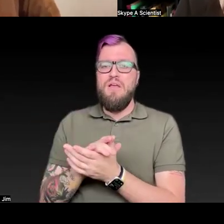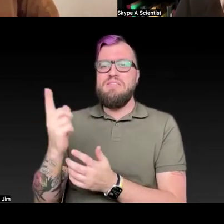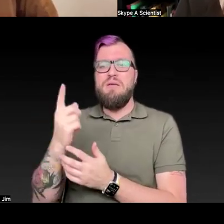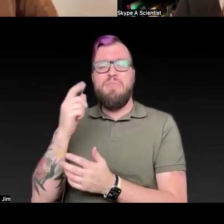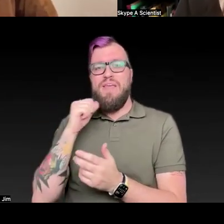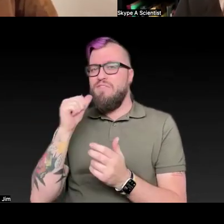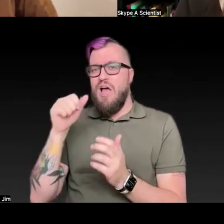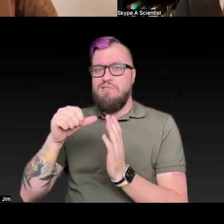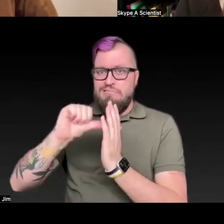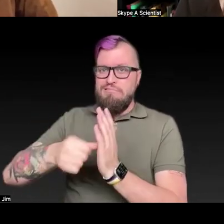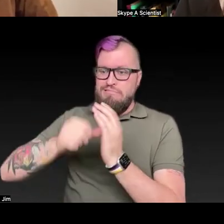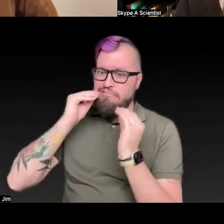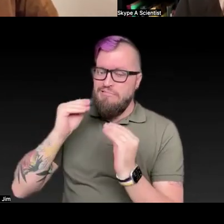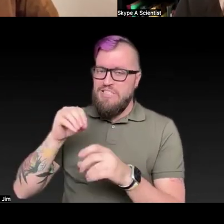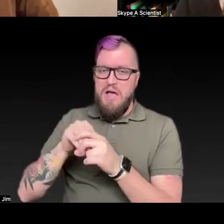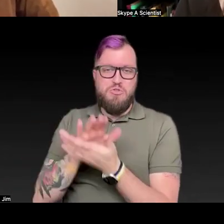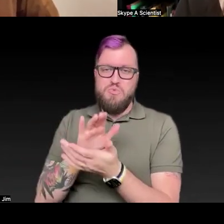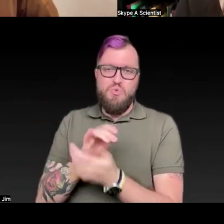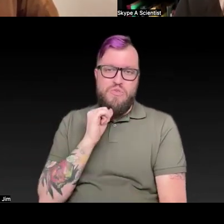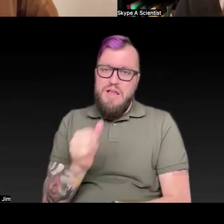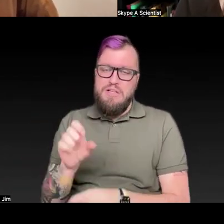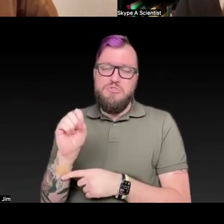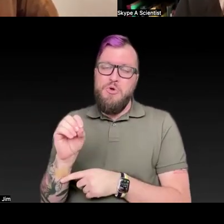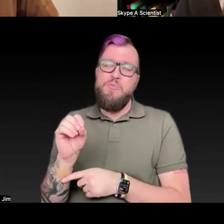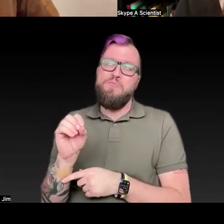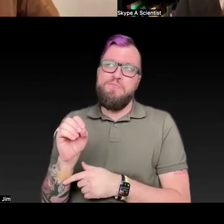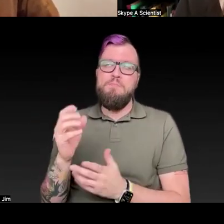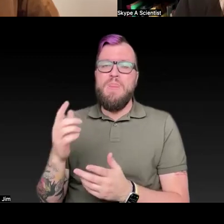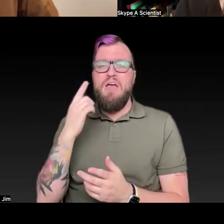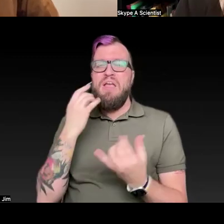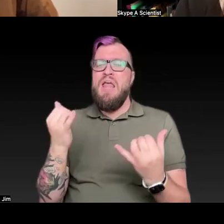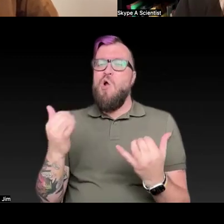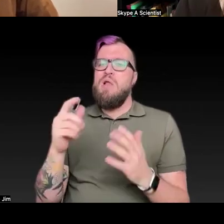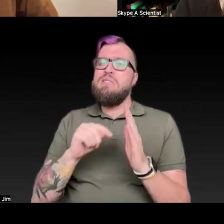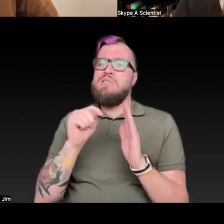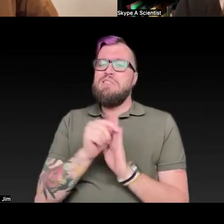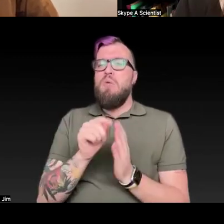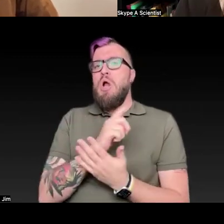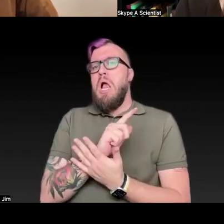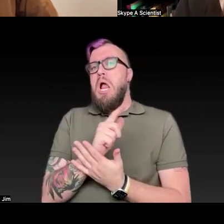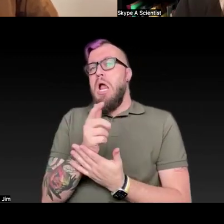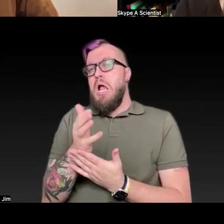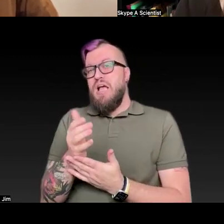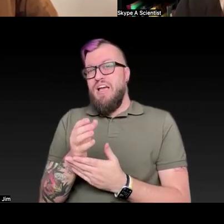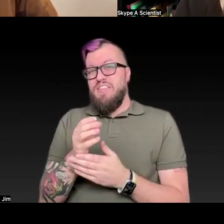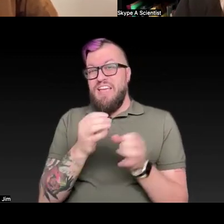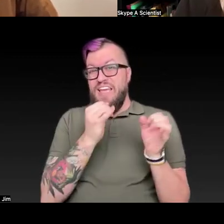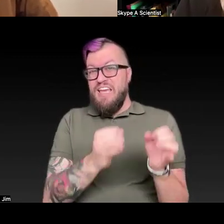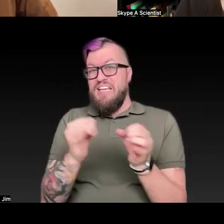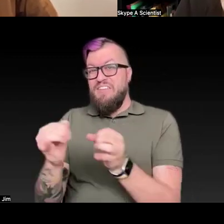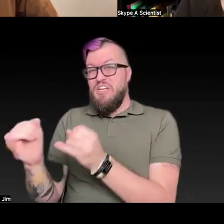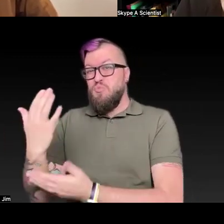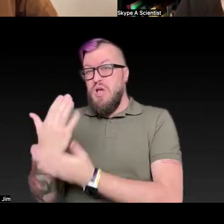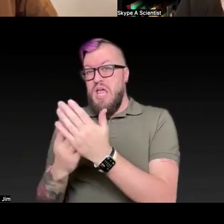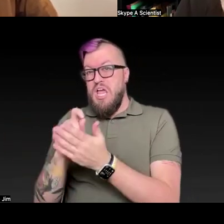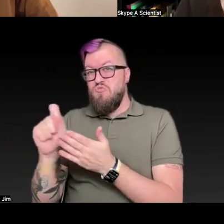school. Right. And so yeah, I think probably we're at a point where sort of individual handwriting may be quite good, but as